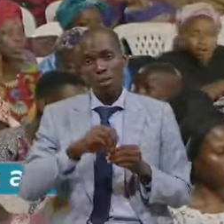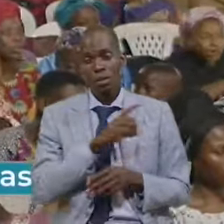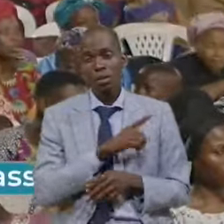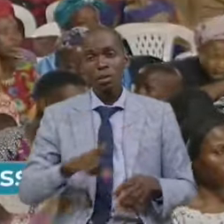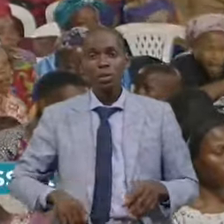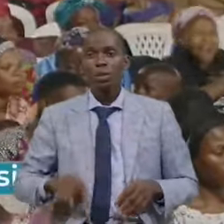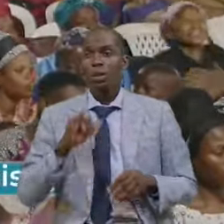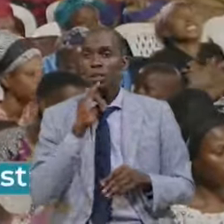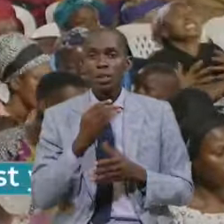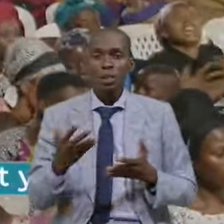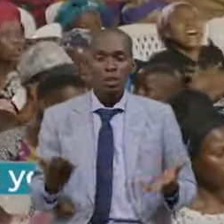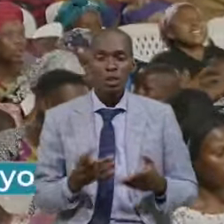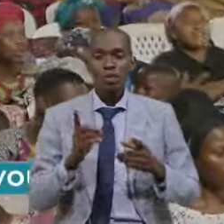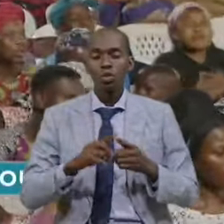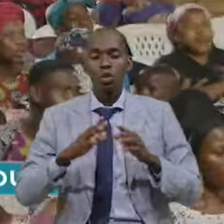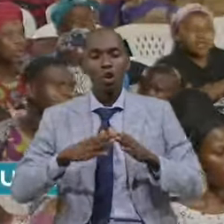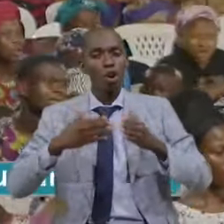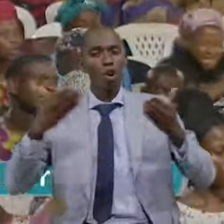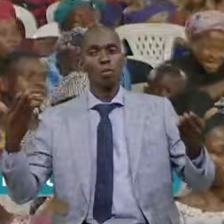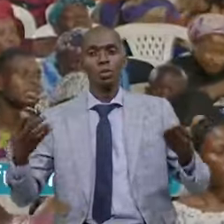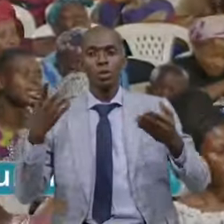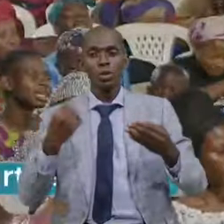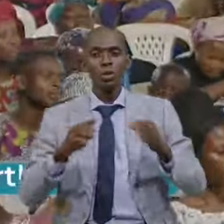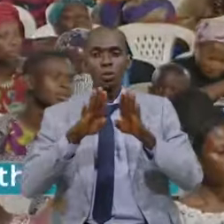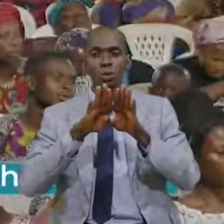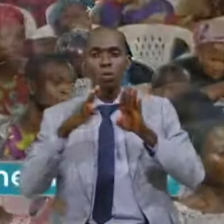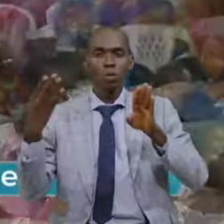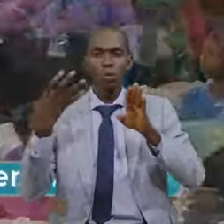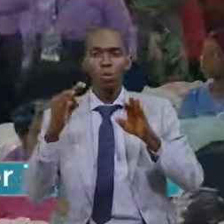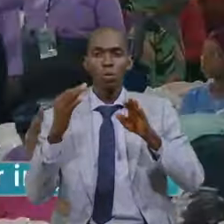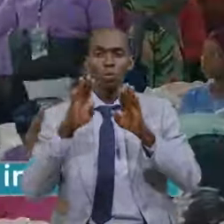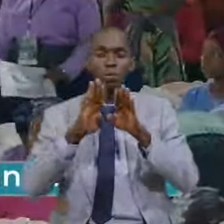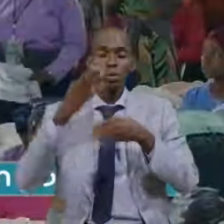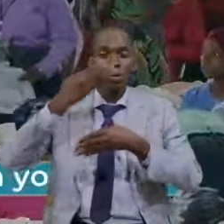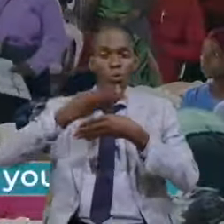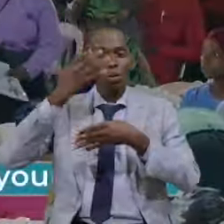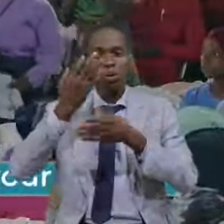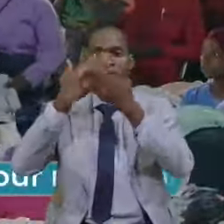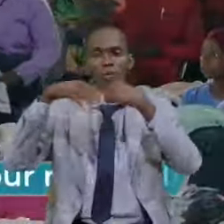unlock and open the windows of heaven. Let's rise up